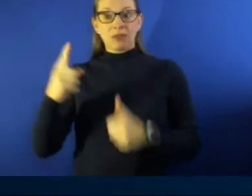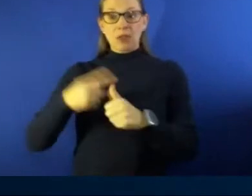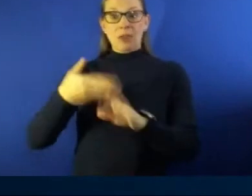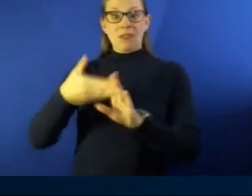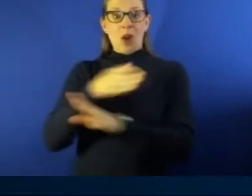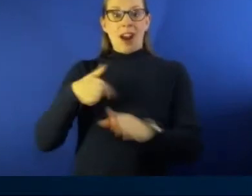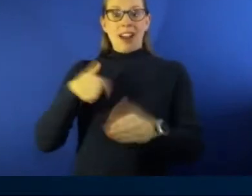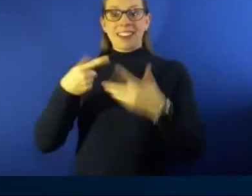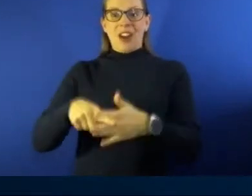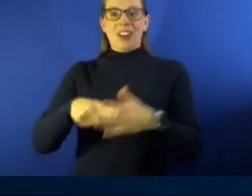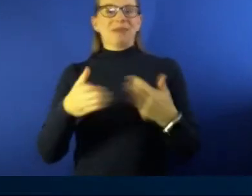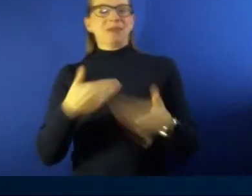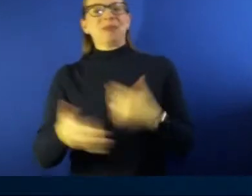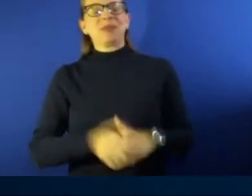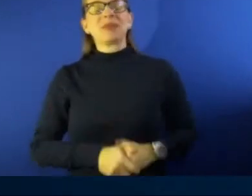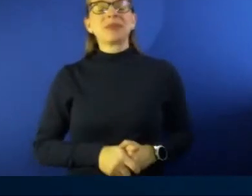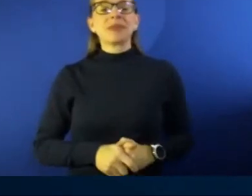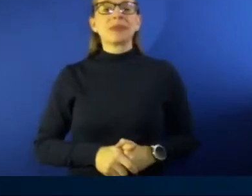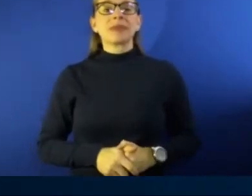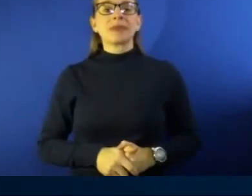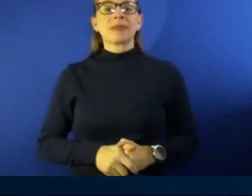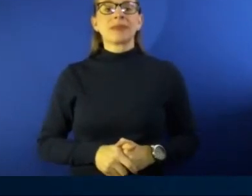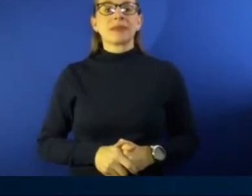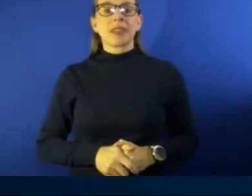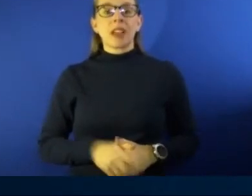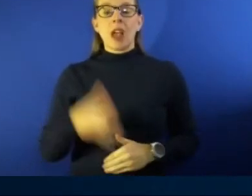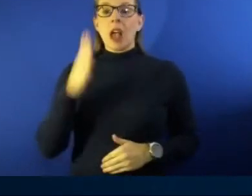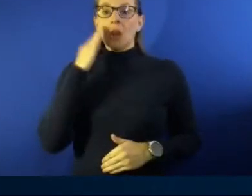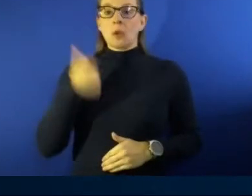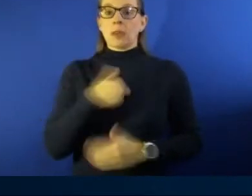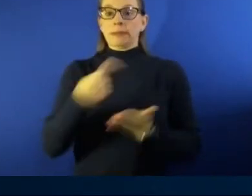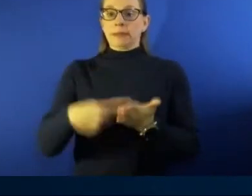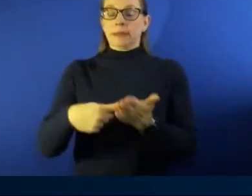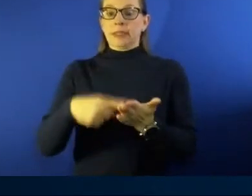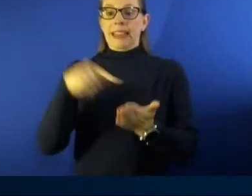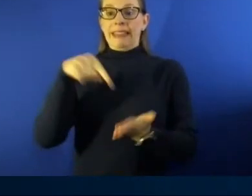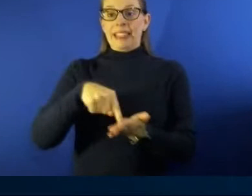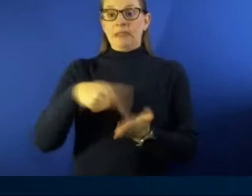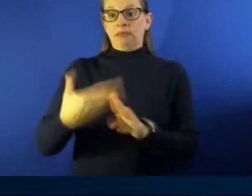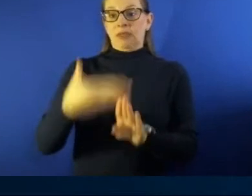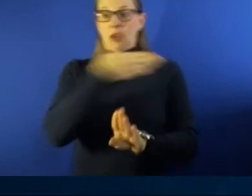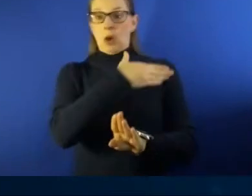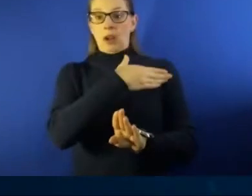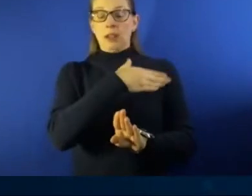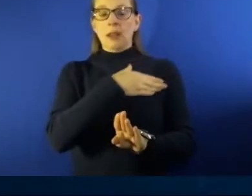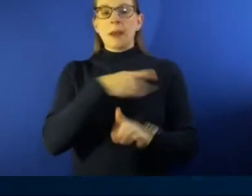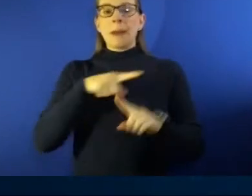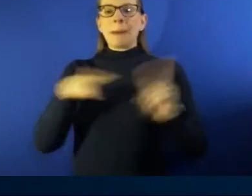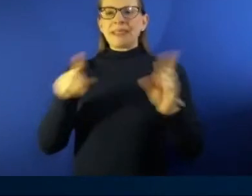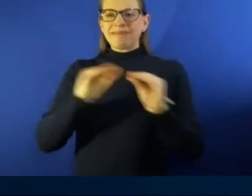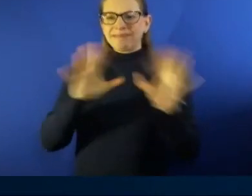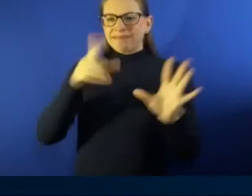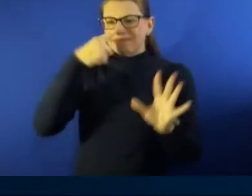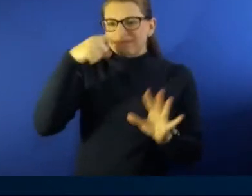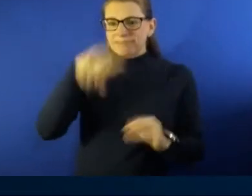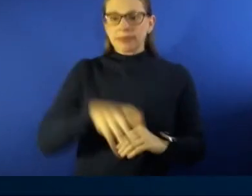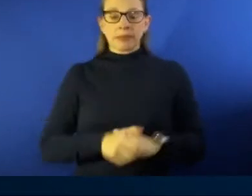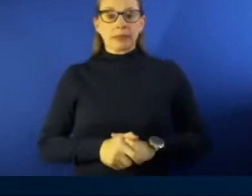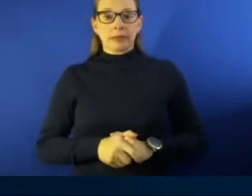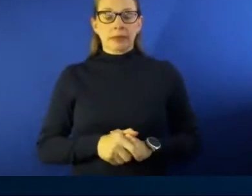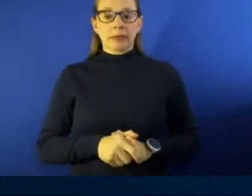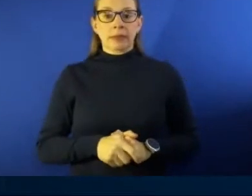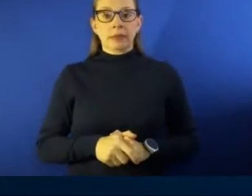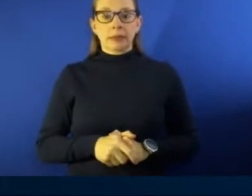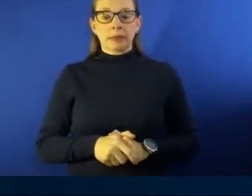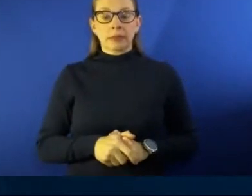there. I know we've talked about this before, but one thing I wanted to ask about, just for the latest clarification, because